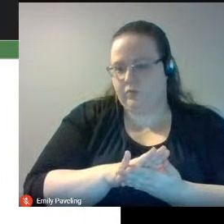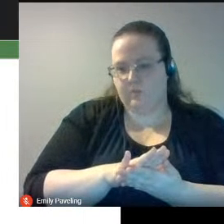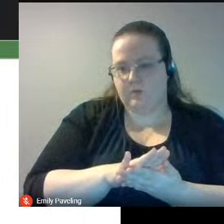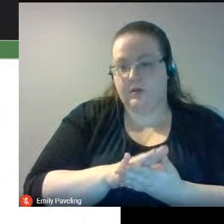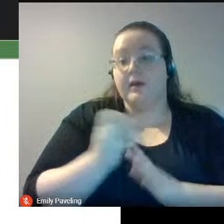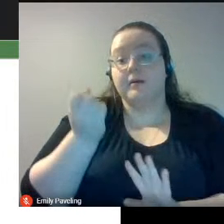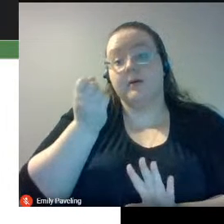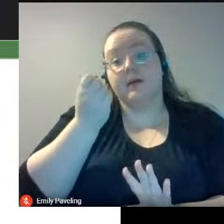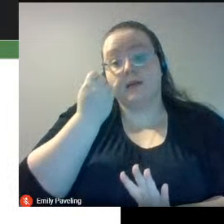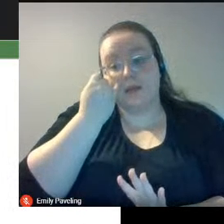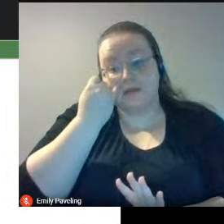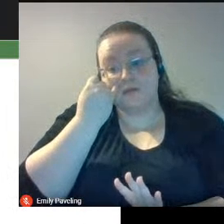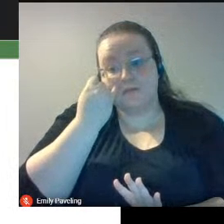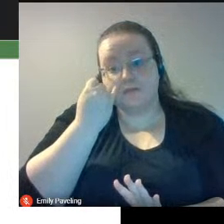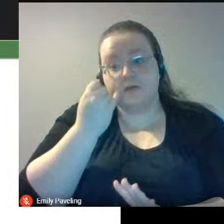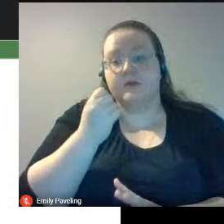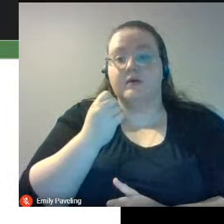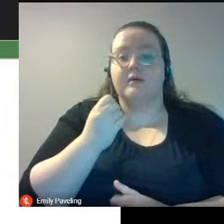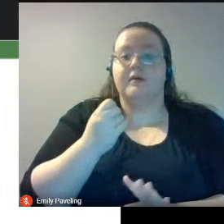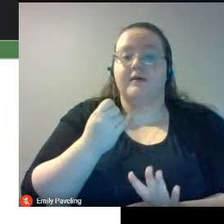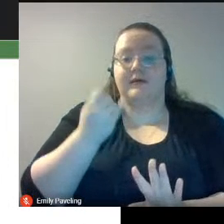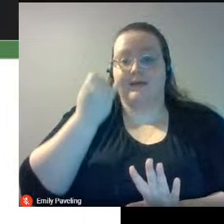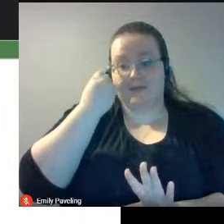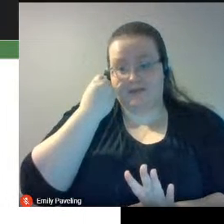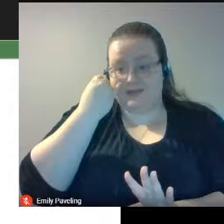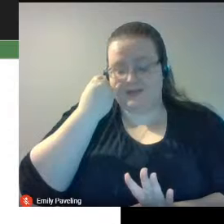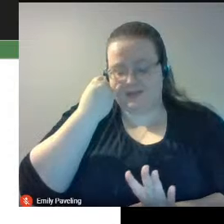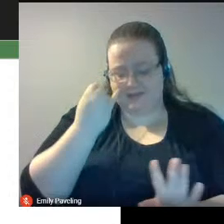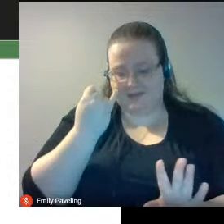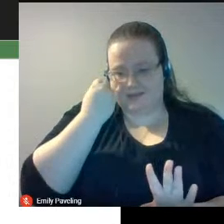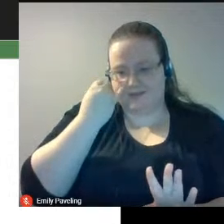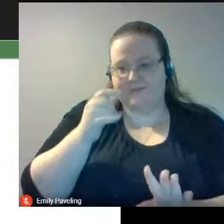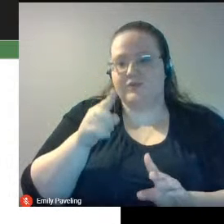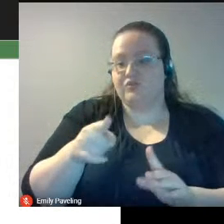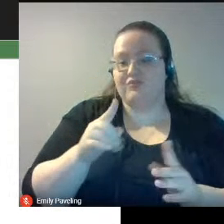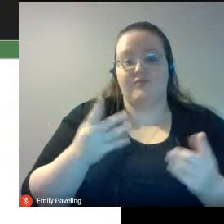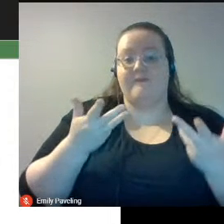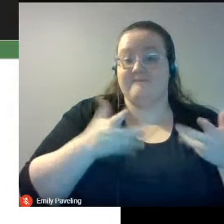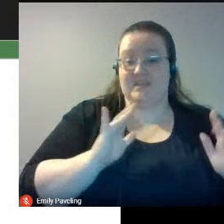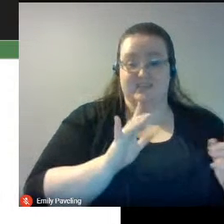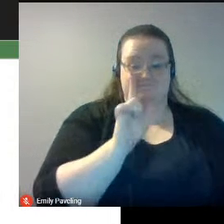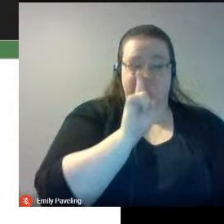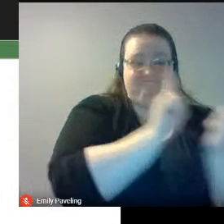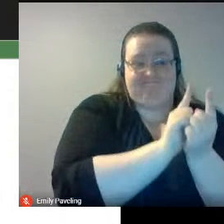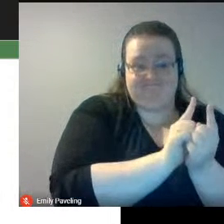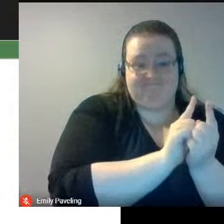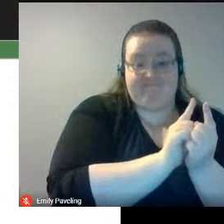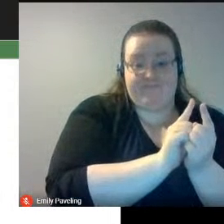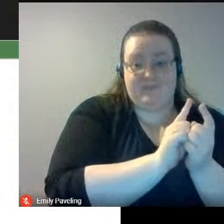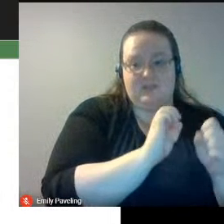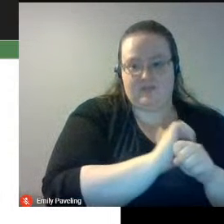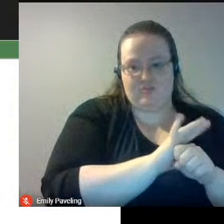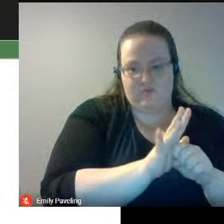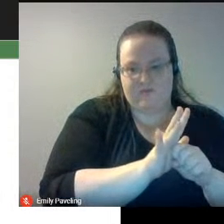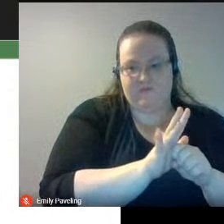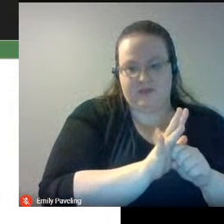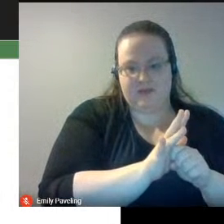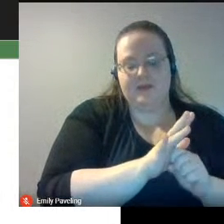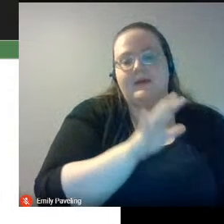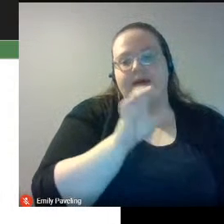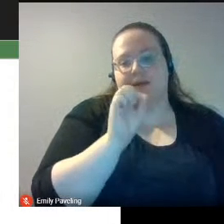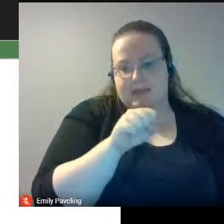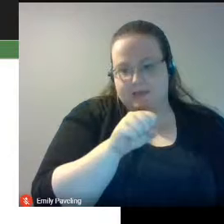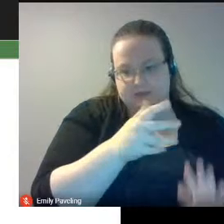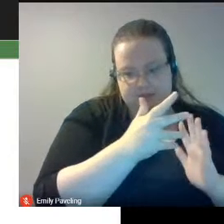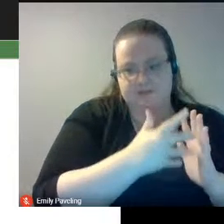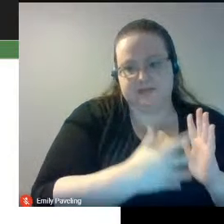have been informed that you are a close contact of a confirmed case of COVID-19. There may have been some mixed messaging on this